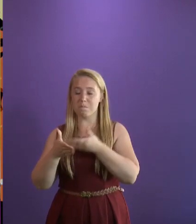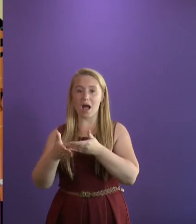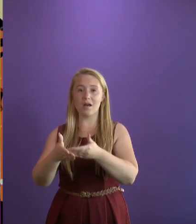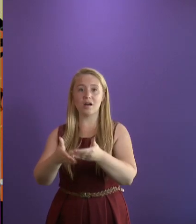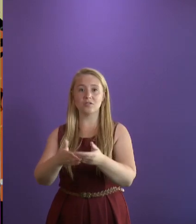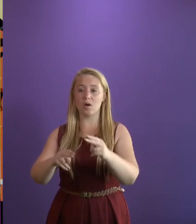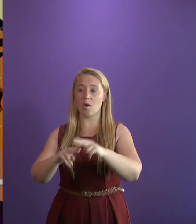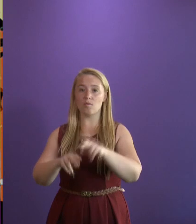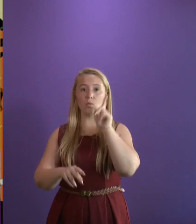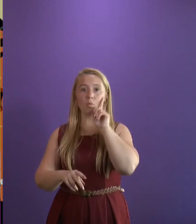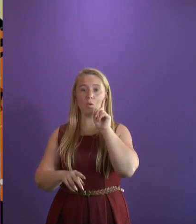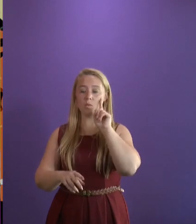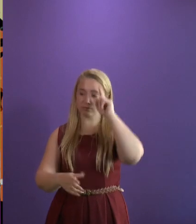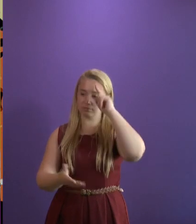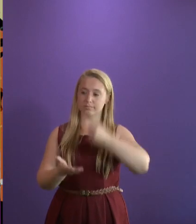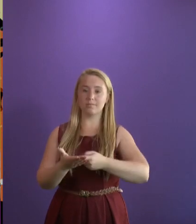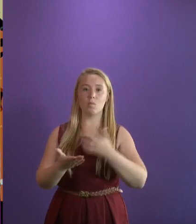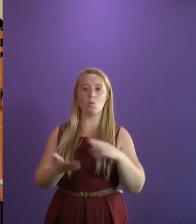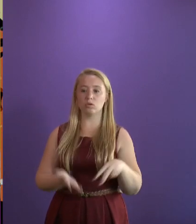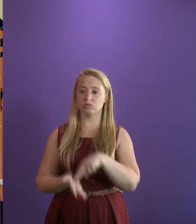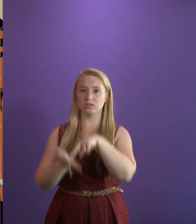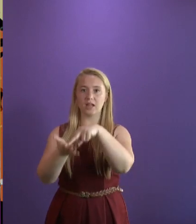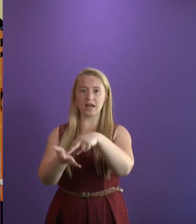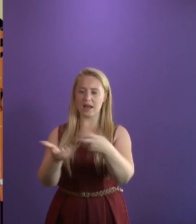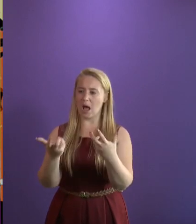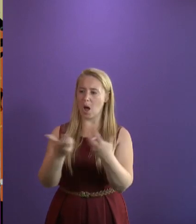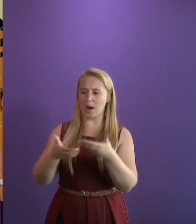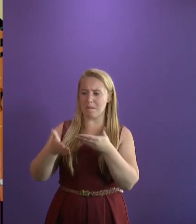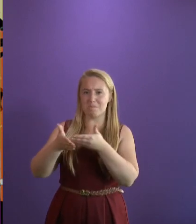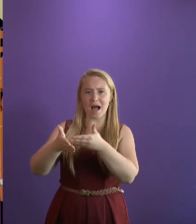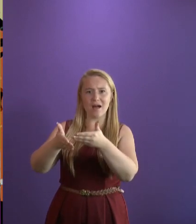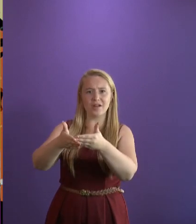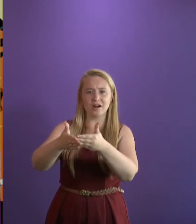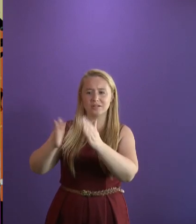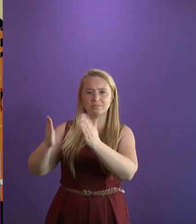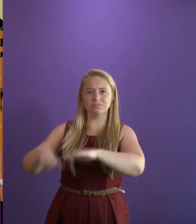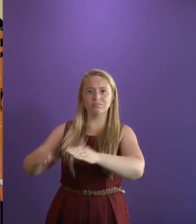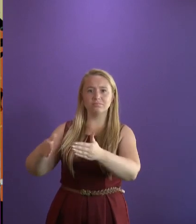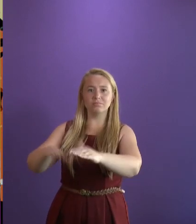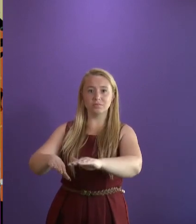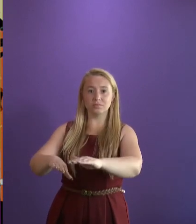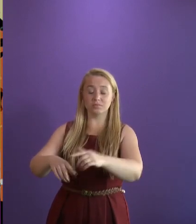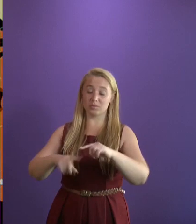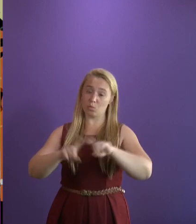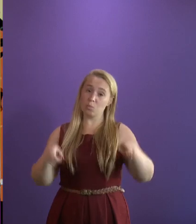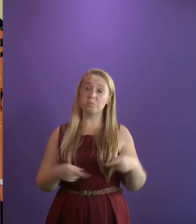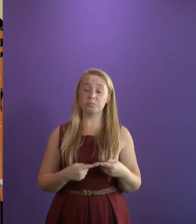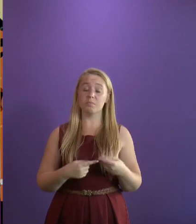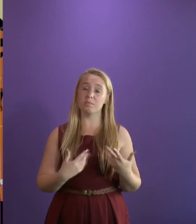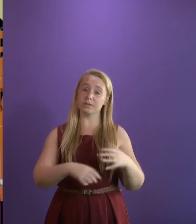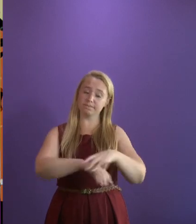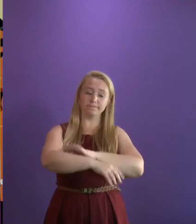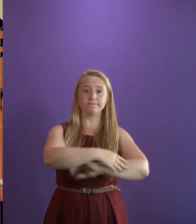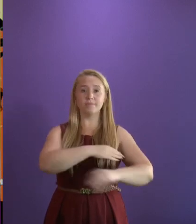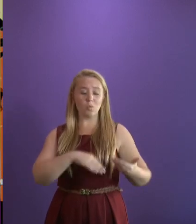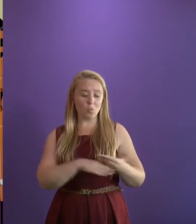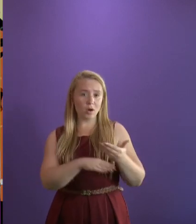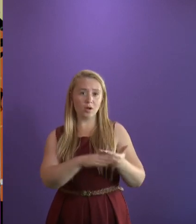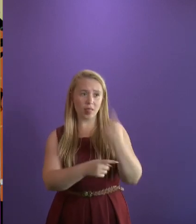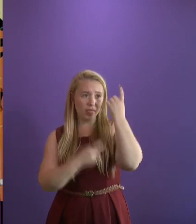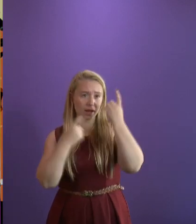start considering what they could do to overcome those barriers. We're doing a lot of work on that at COSLA ourselves at the moment, thinking about the issues that might prevent women